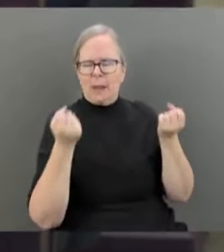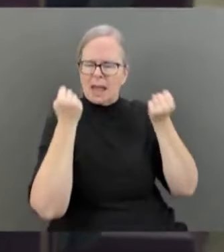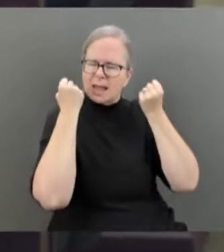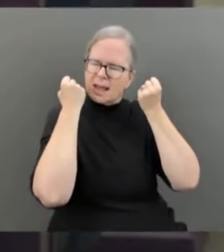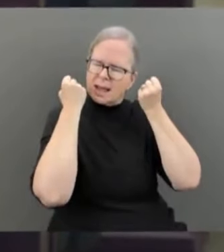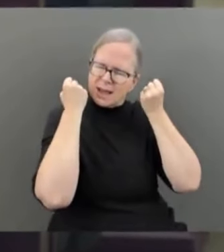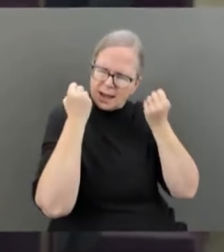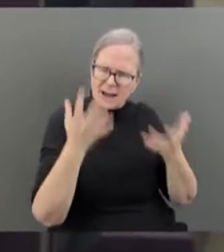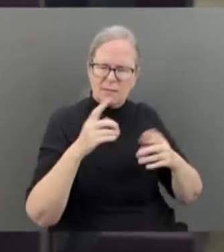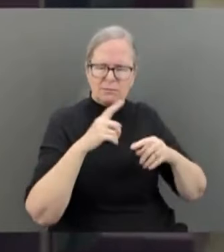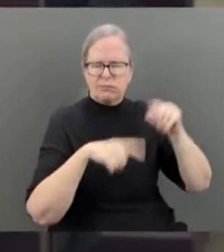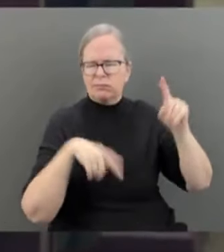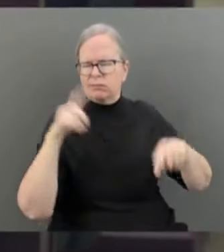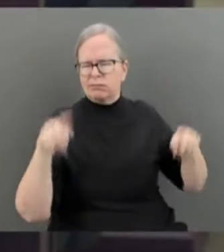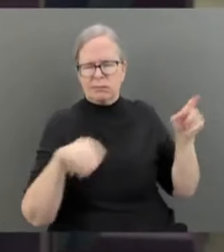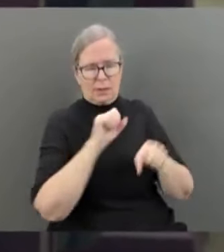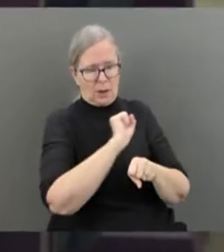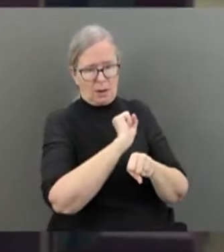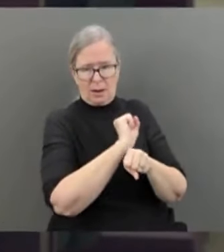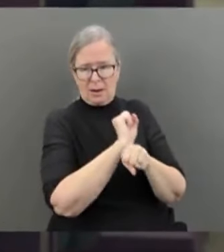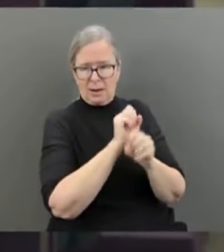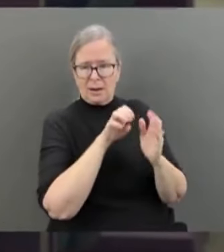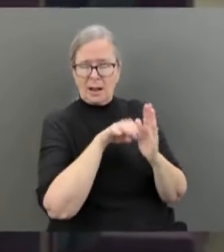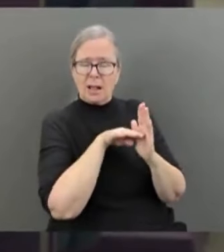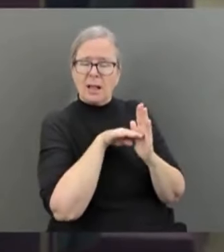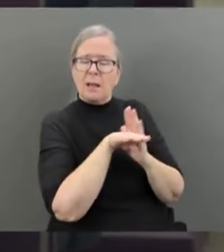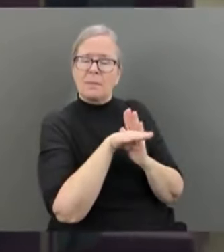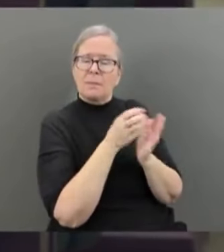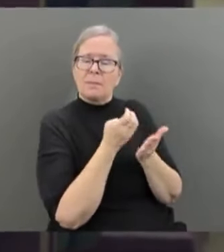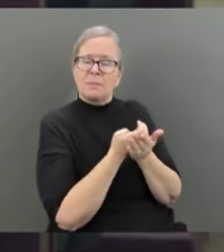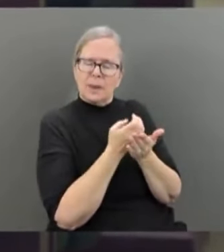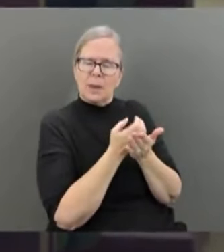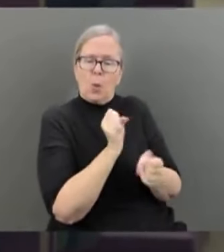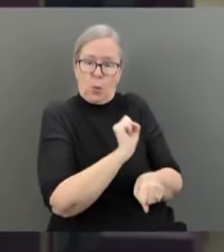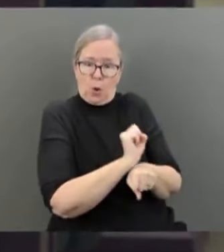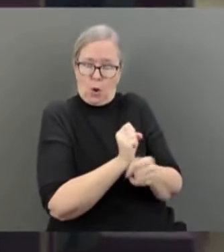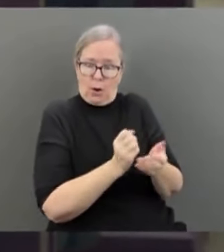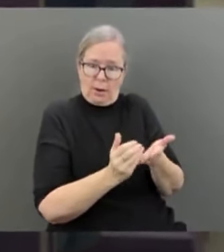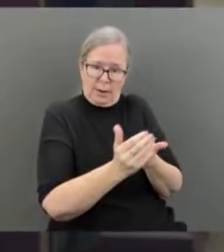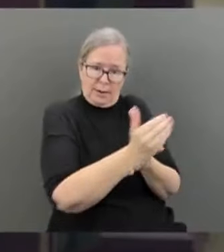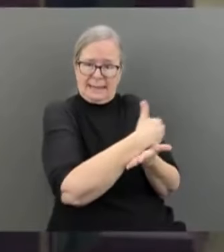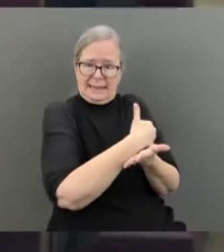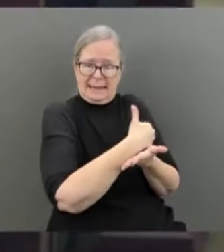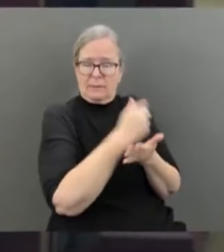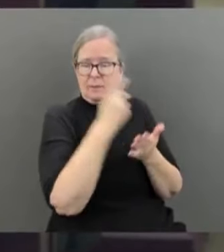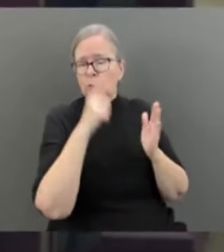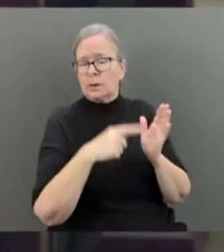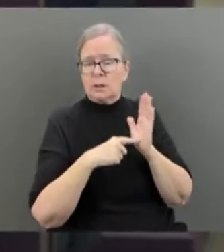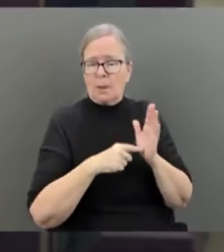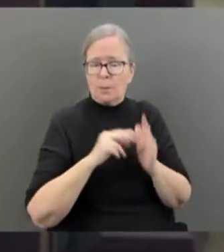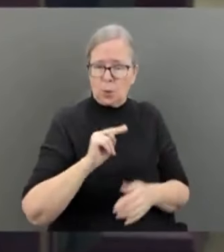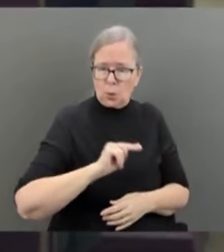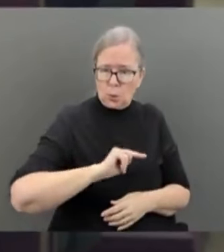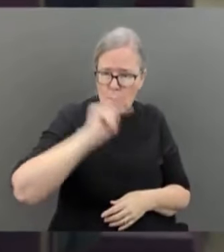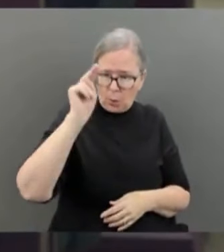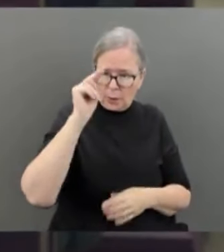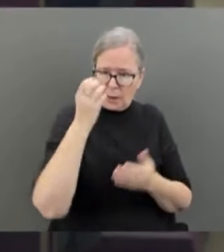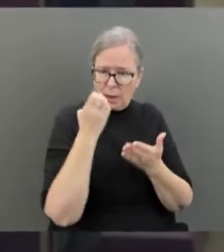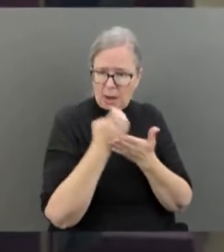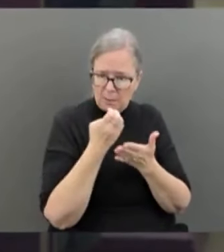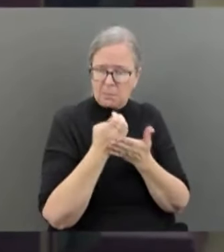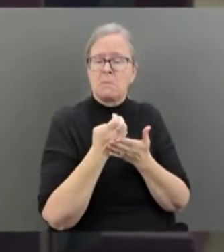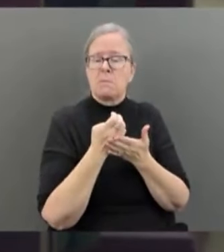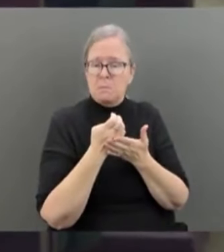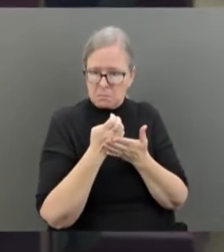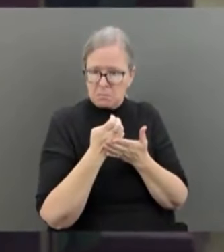Some government-backed programs to assist businesses include the Northern Economic Development Grant, Workforce Partnership Grants, Small Community Opportunity